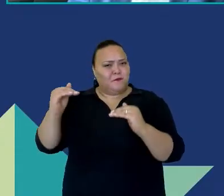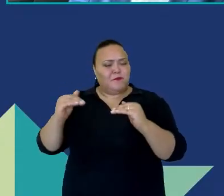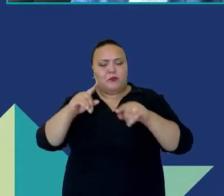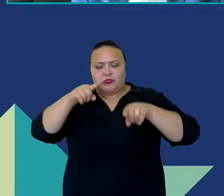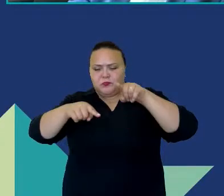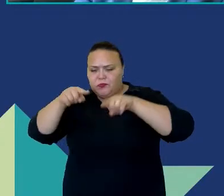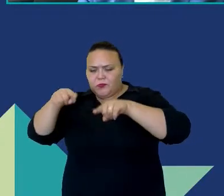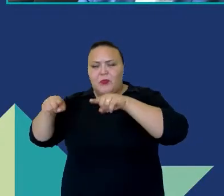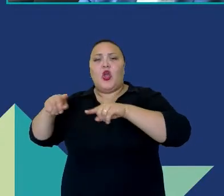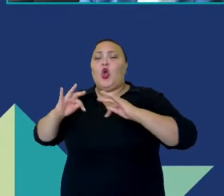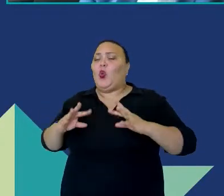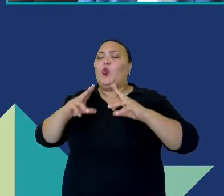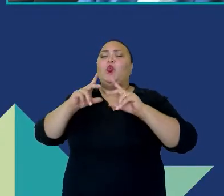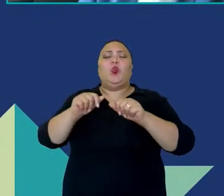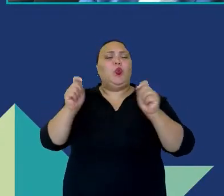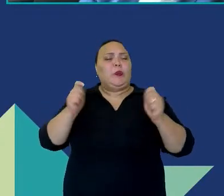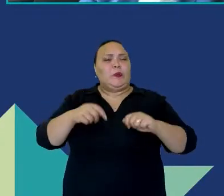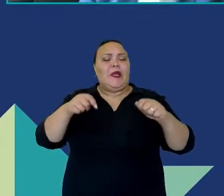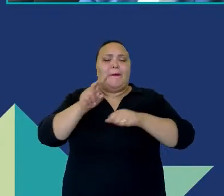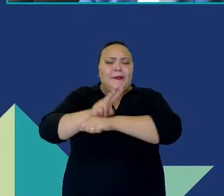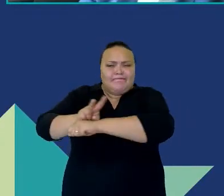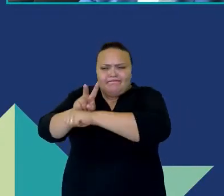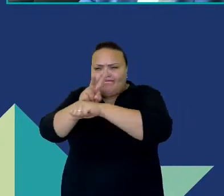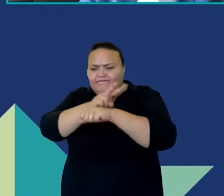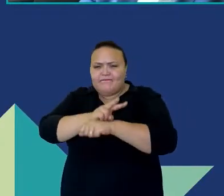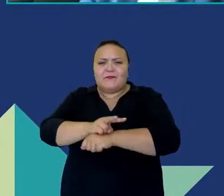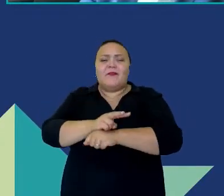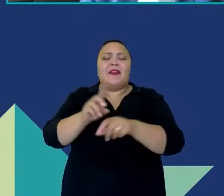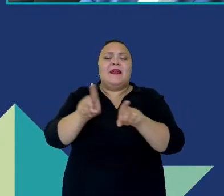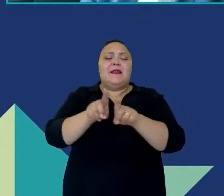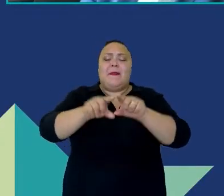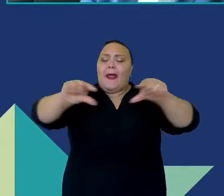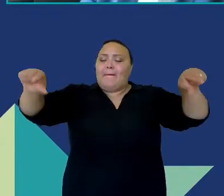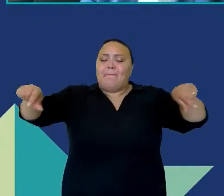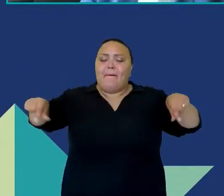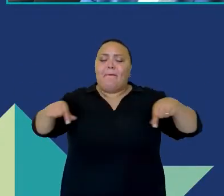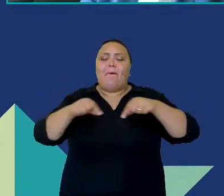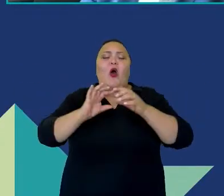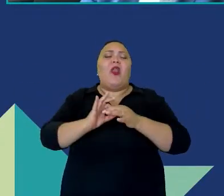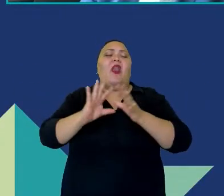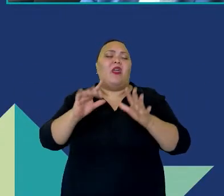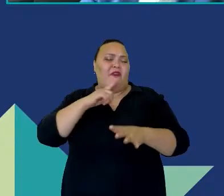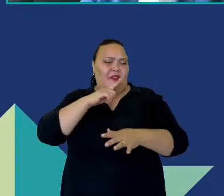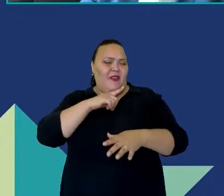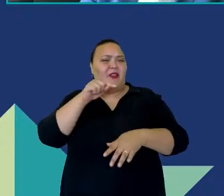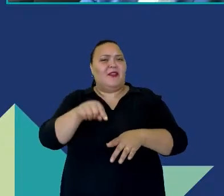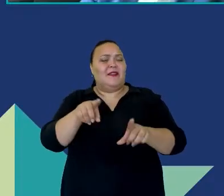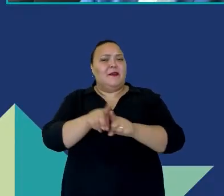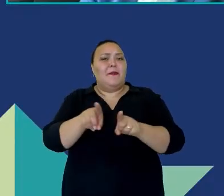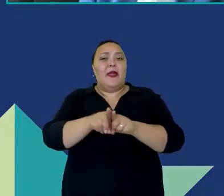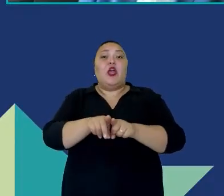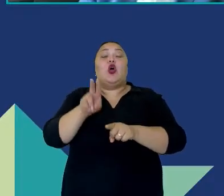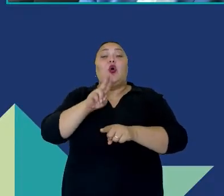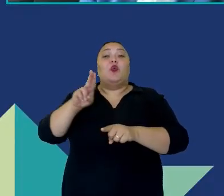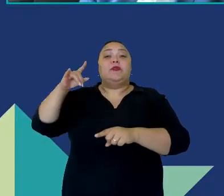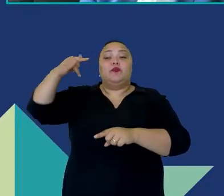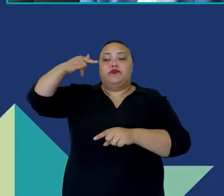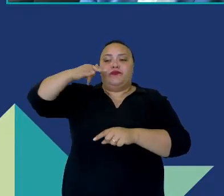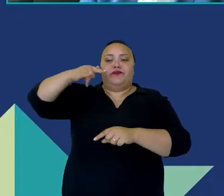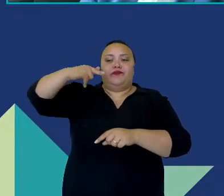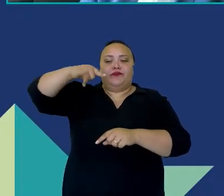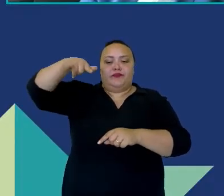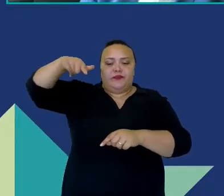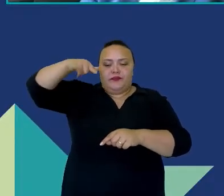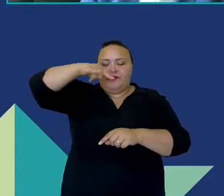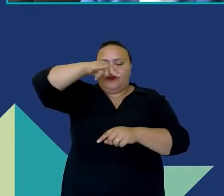freeboards, and so on and so forth. They also use 3 drones to fly over Quebrada Blanca 3 times a week, which allows